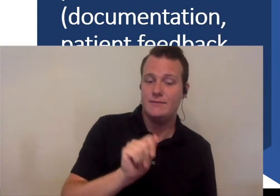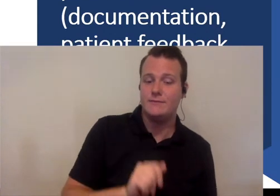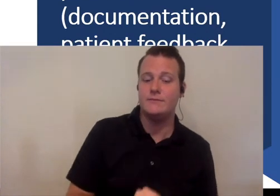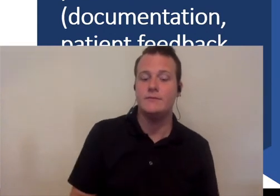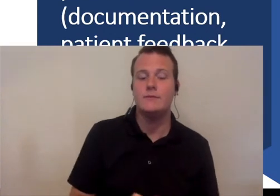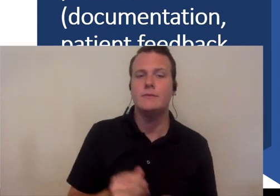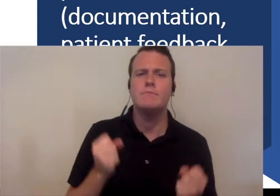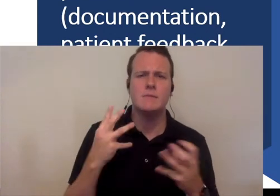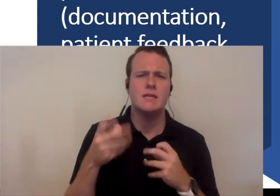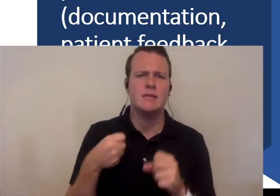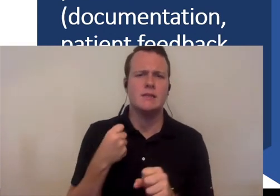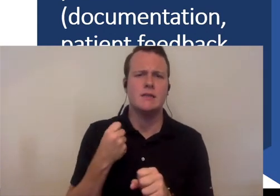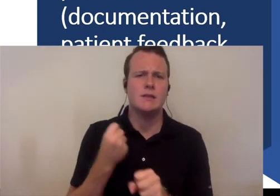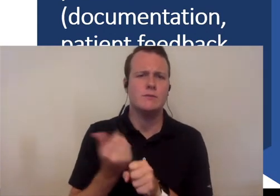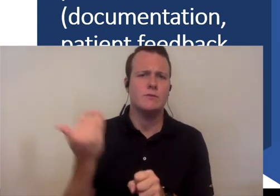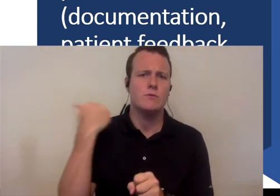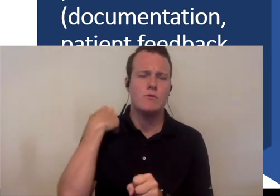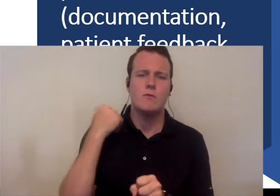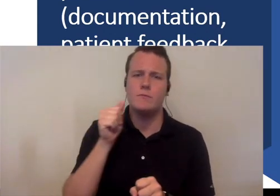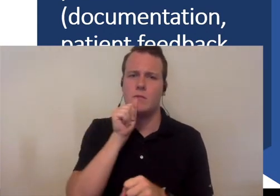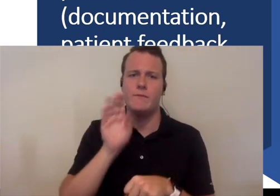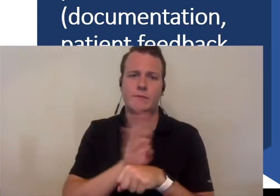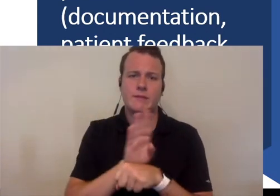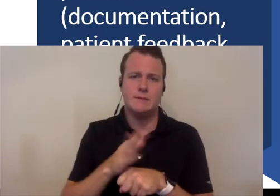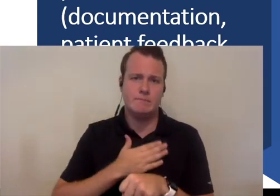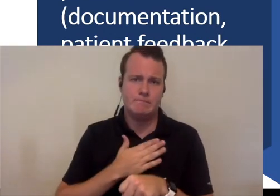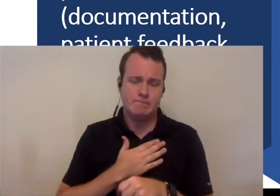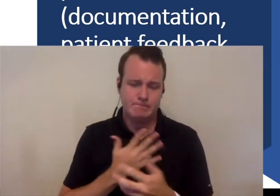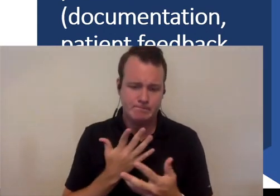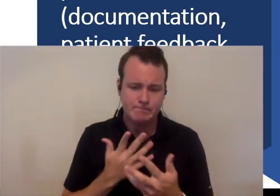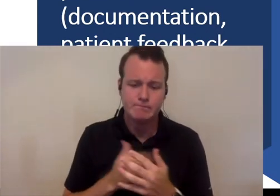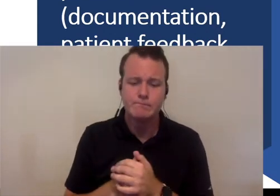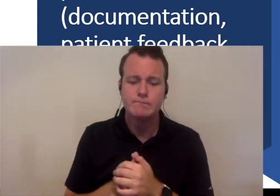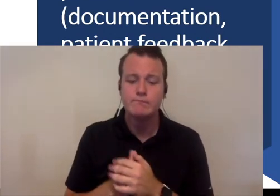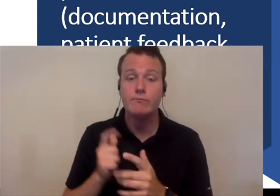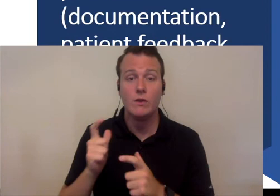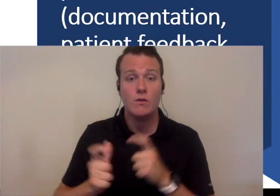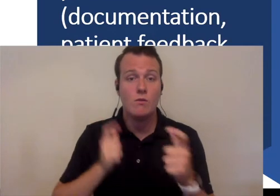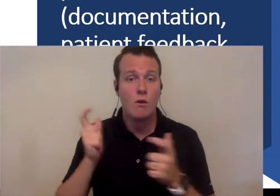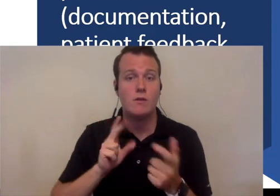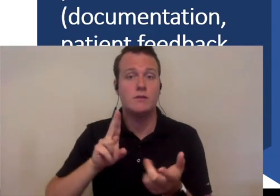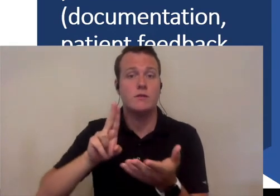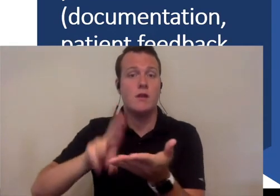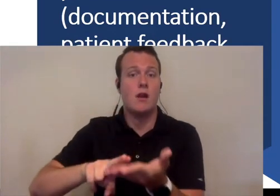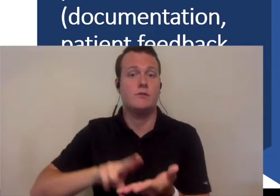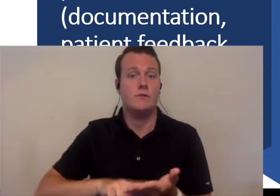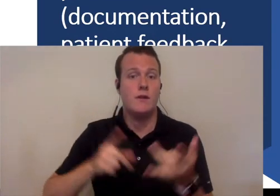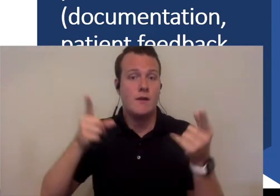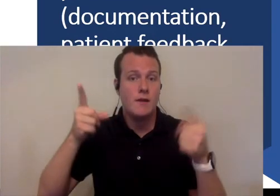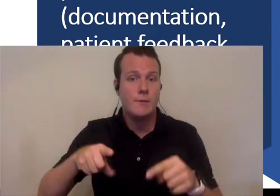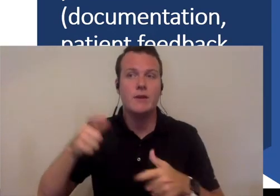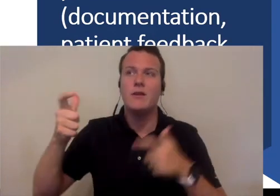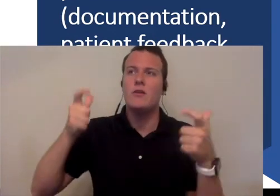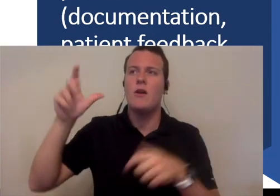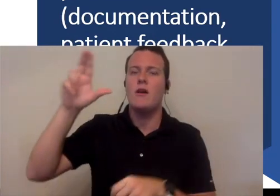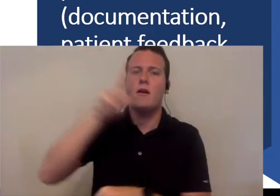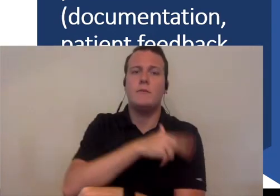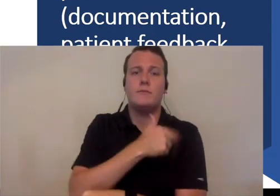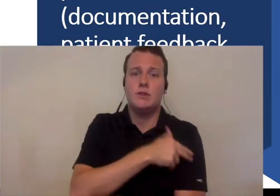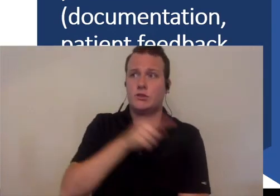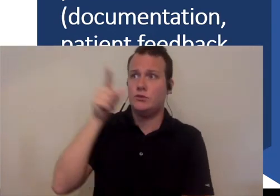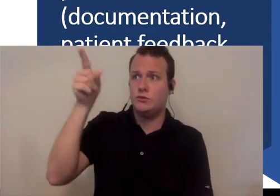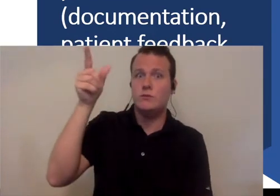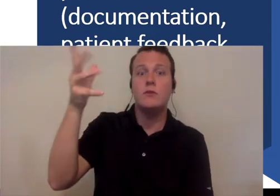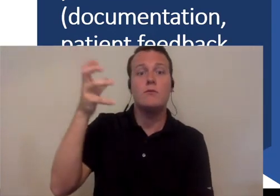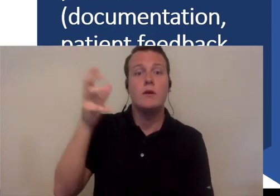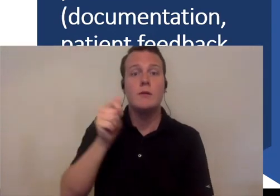my practice, when I was in private practice, there was a large contract that came available from a large hospital. They were looking